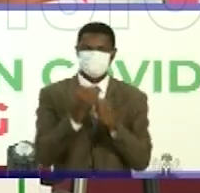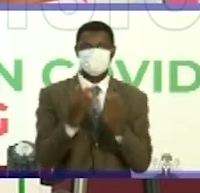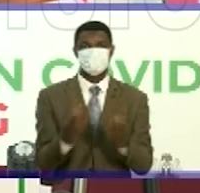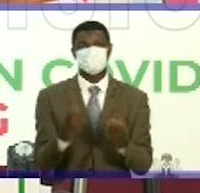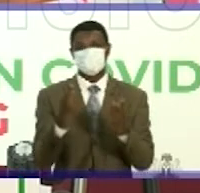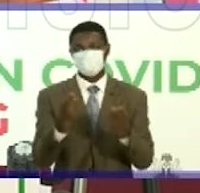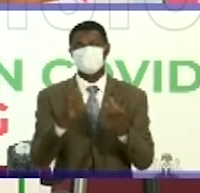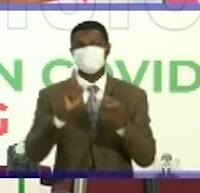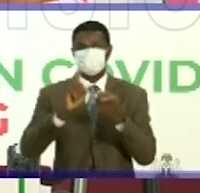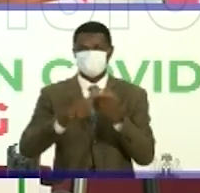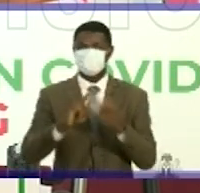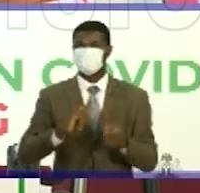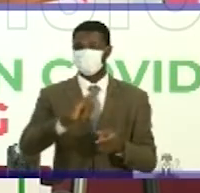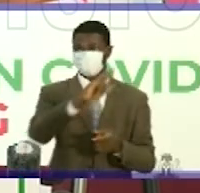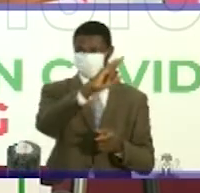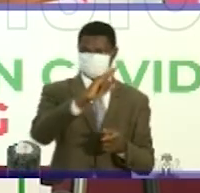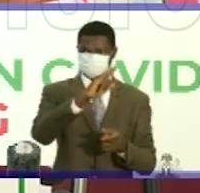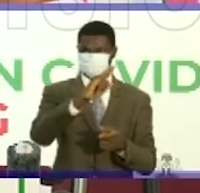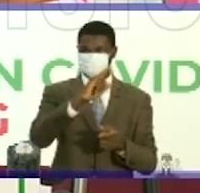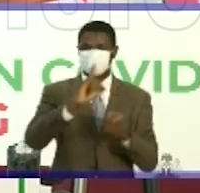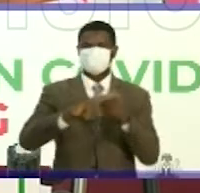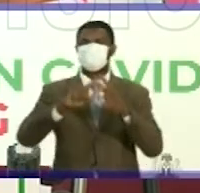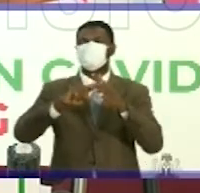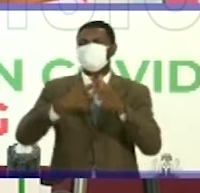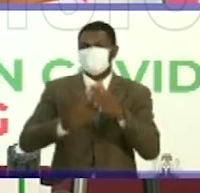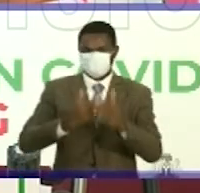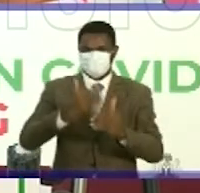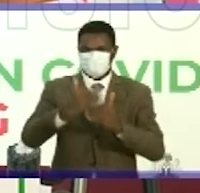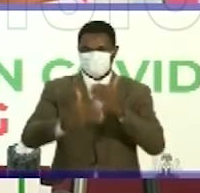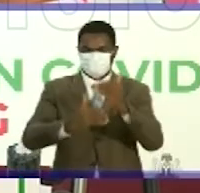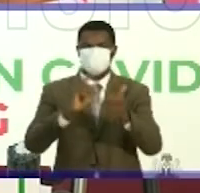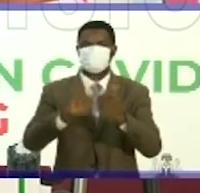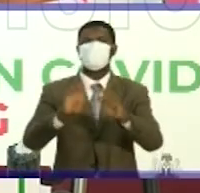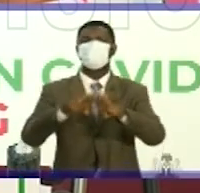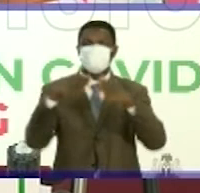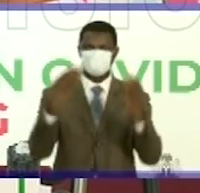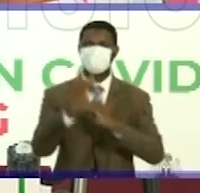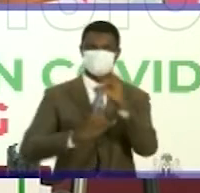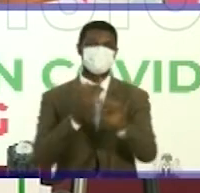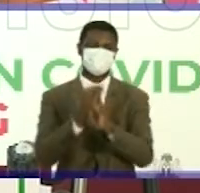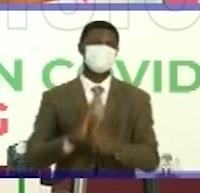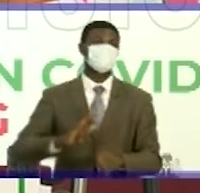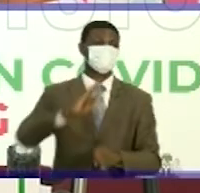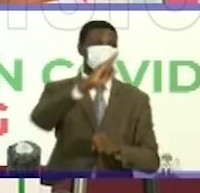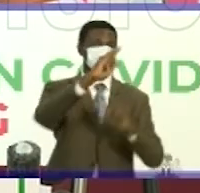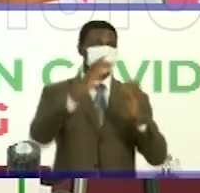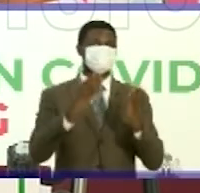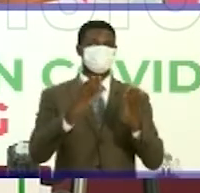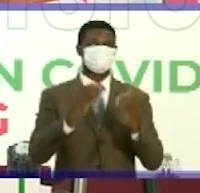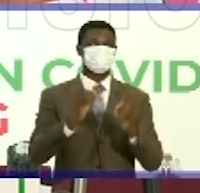industry to commence the process for opening international airports, provided all